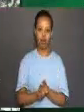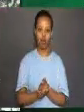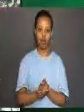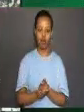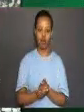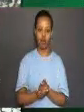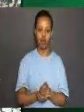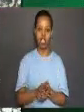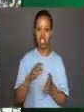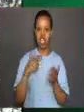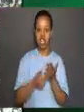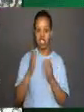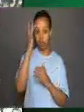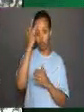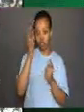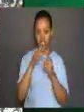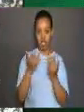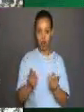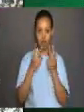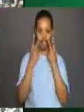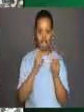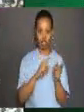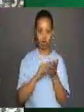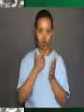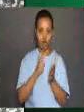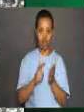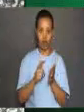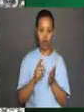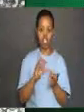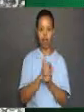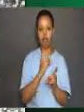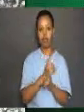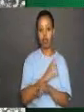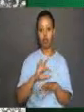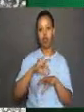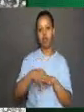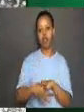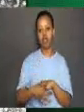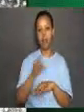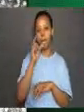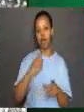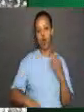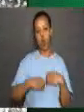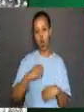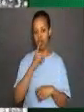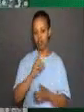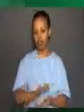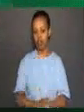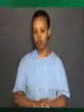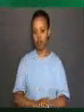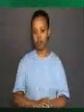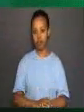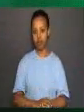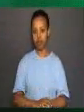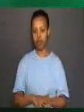The diseases that we just reviewed are caused by infectious microorganisms.